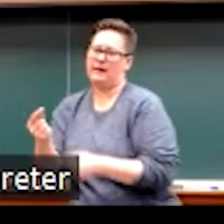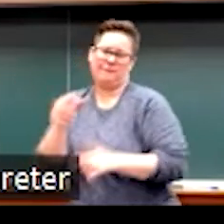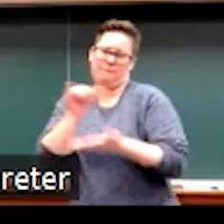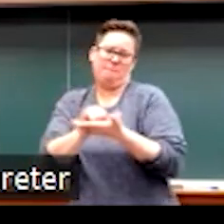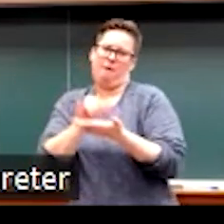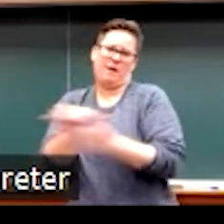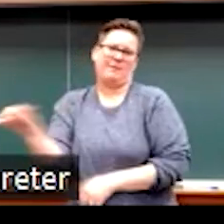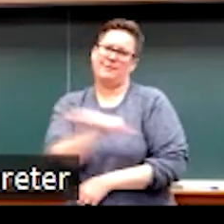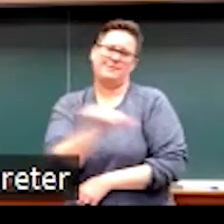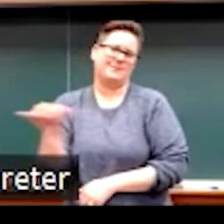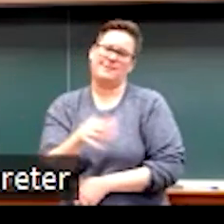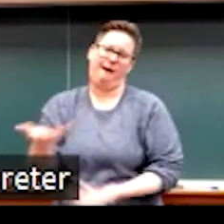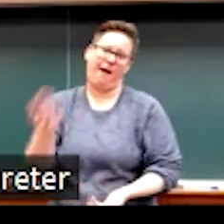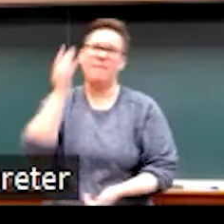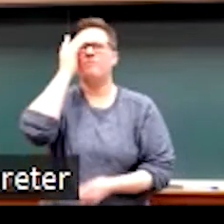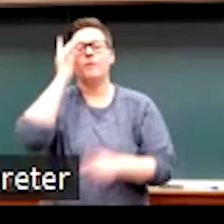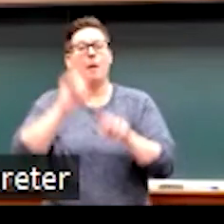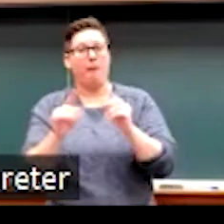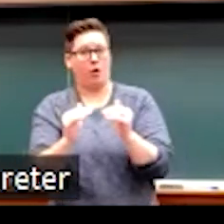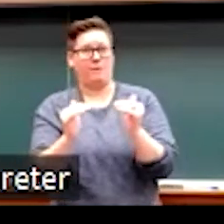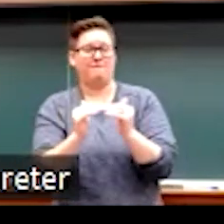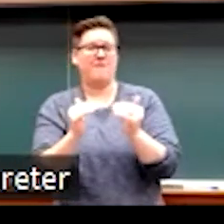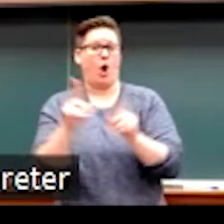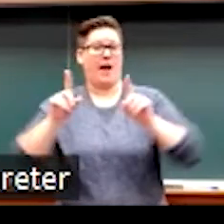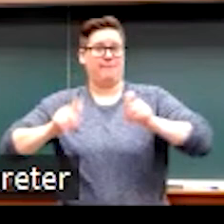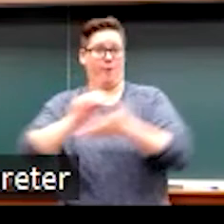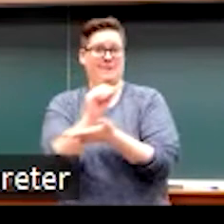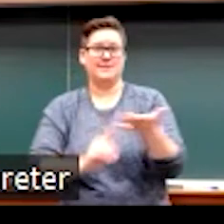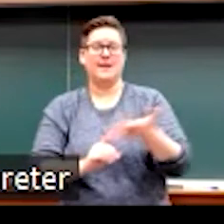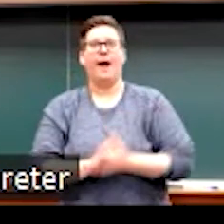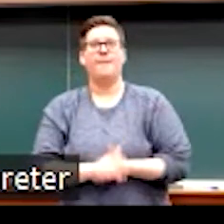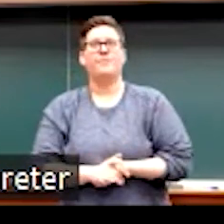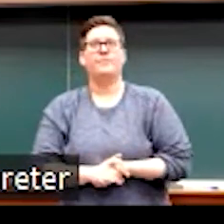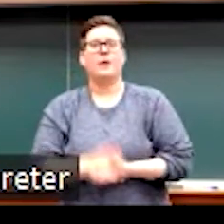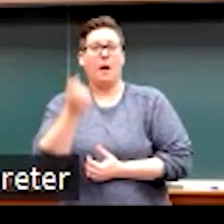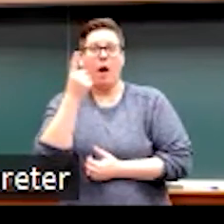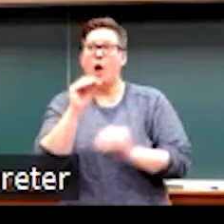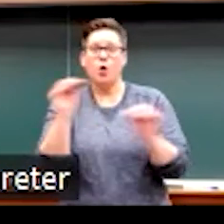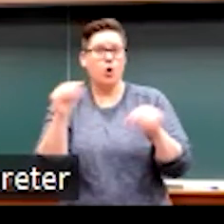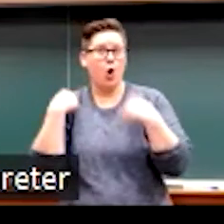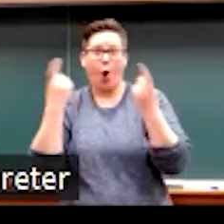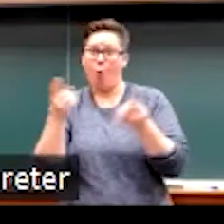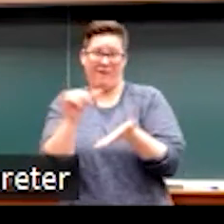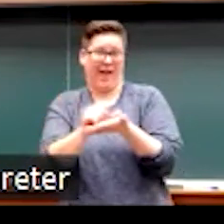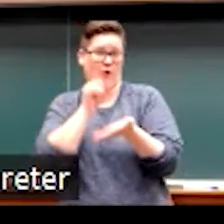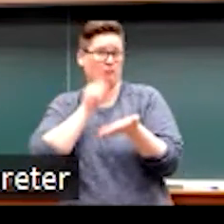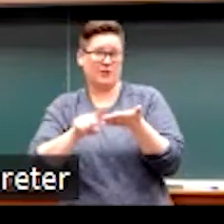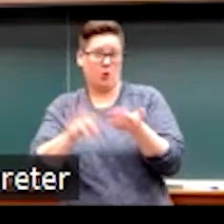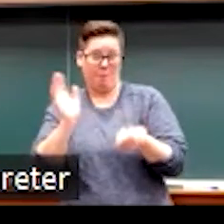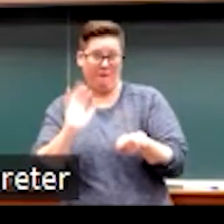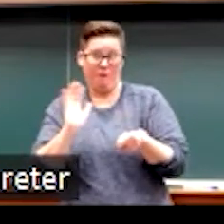in the context of chronic pain. Now, in fairness to the design, because no one had done that kind of study